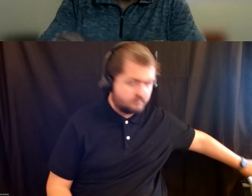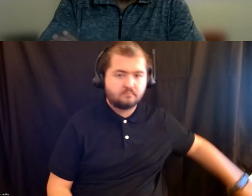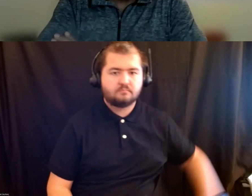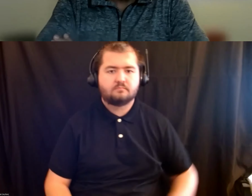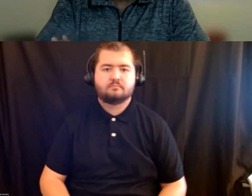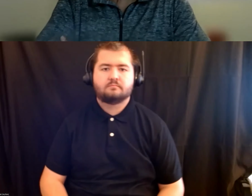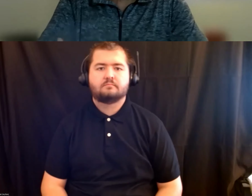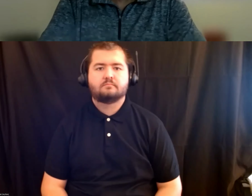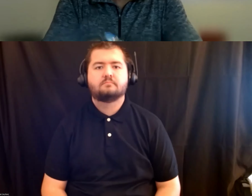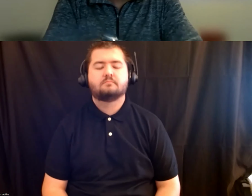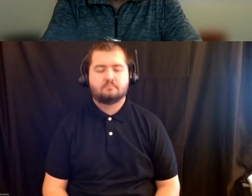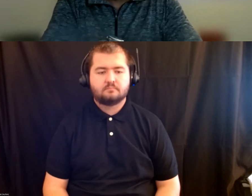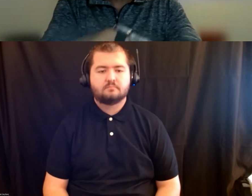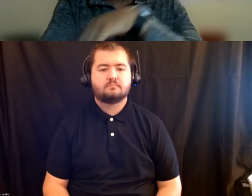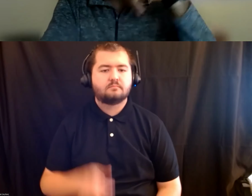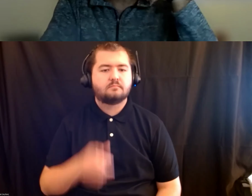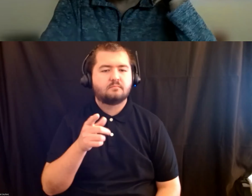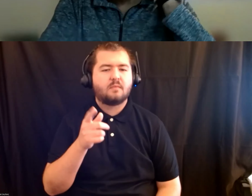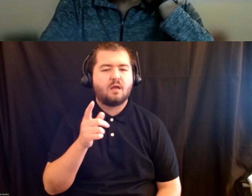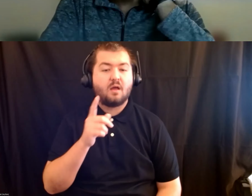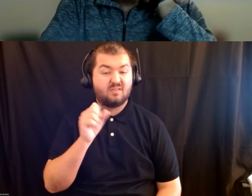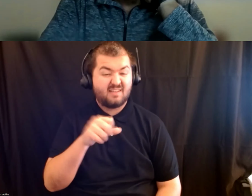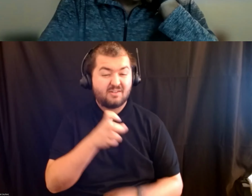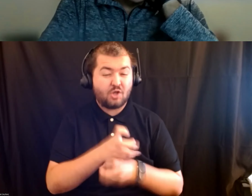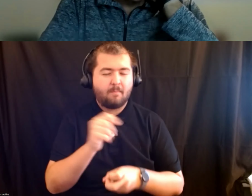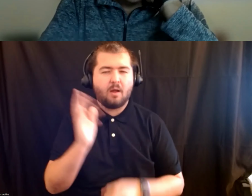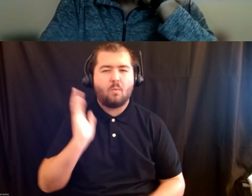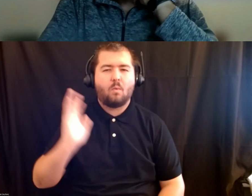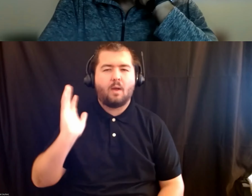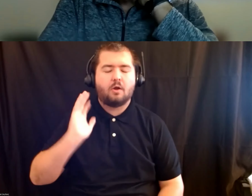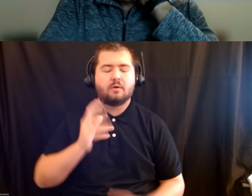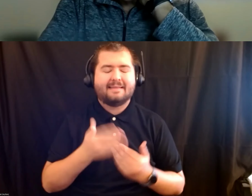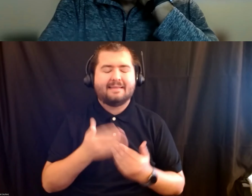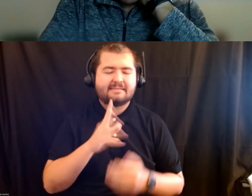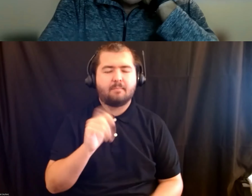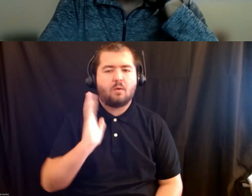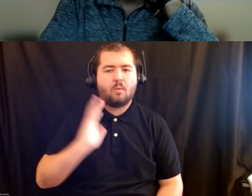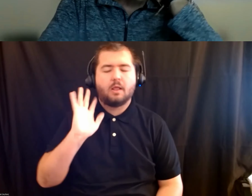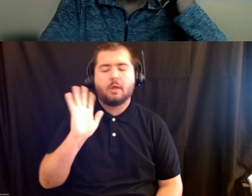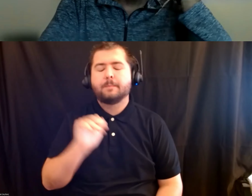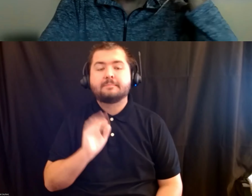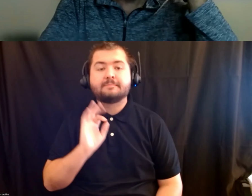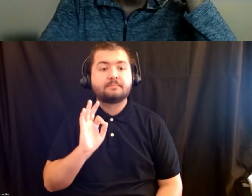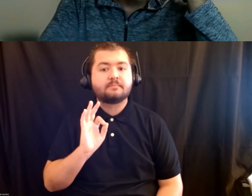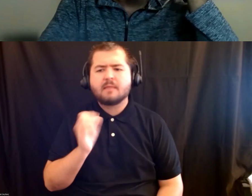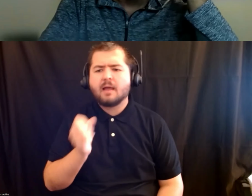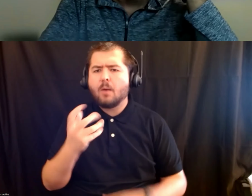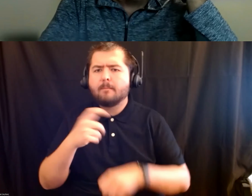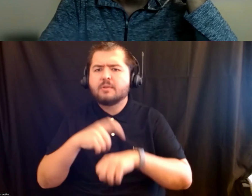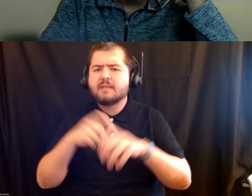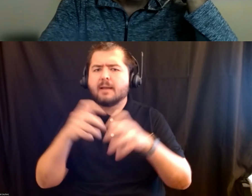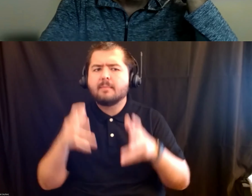Okay. But it was a while ago. All right, thanks, guys. All right. How much more time do we have,